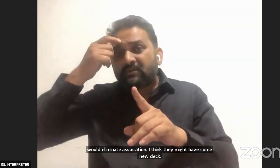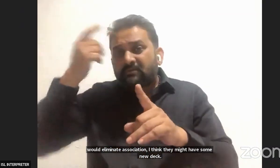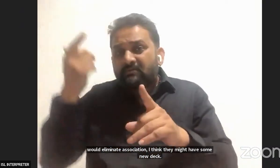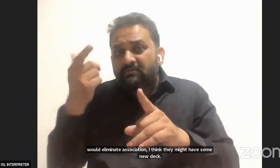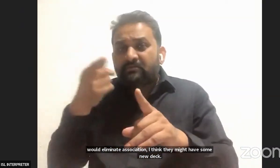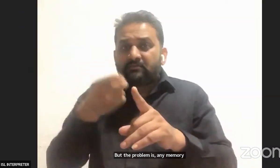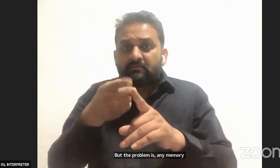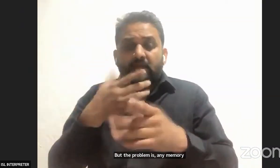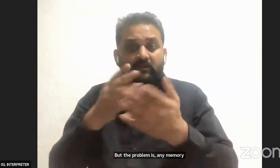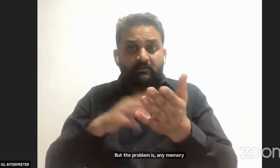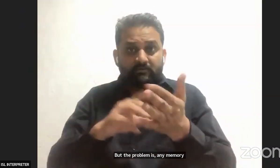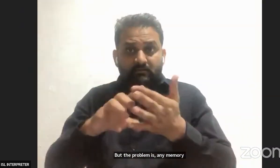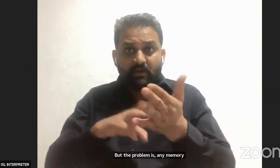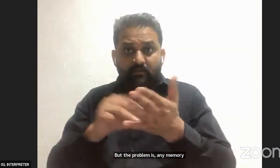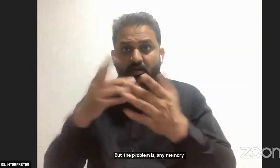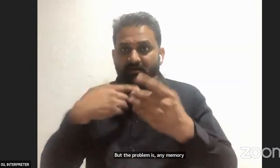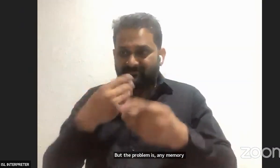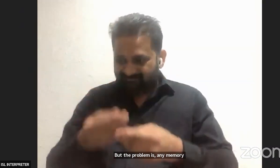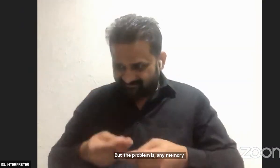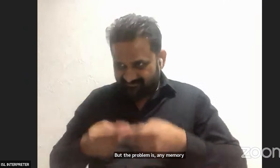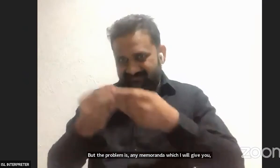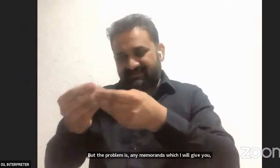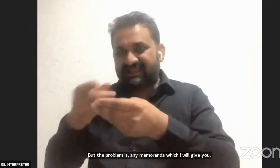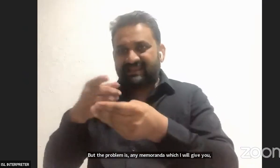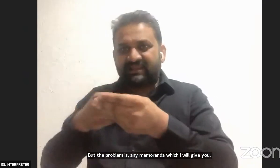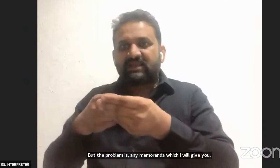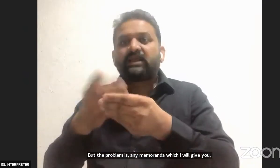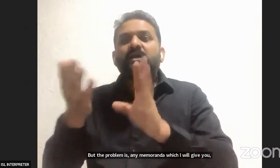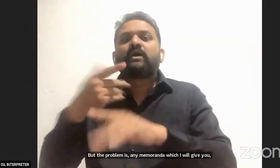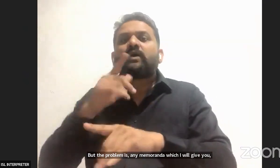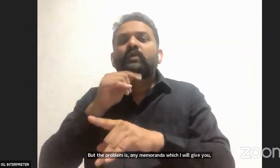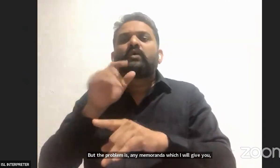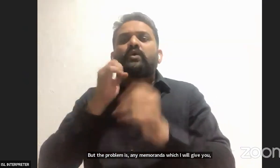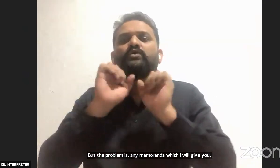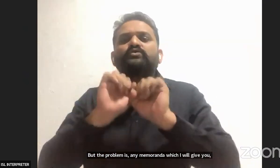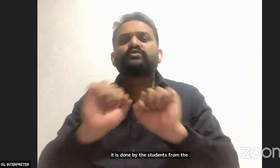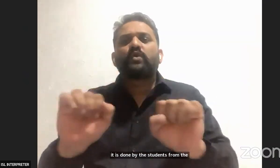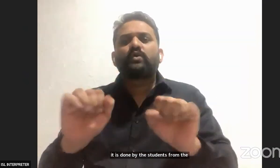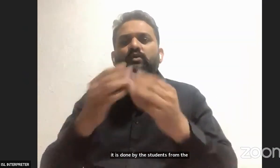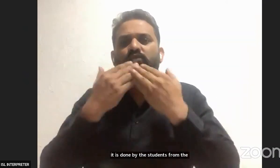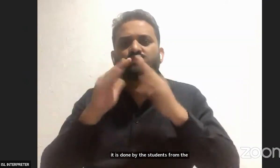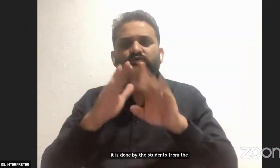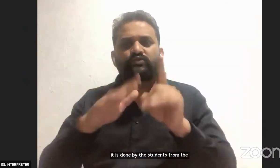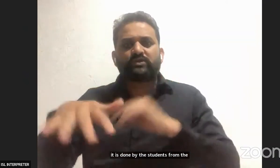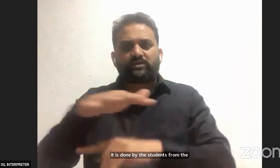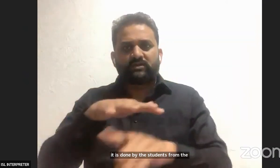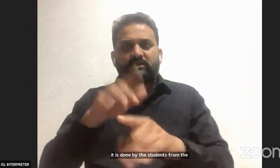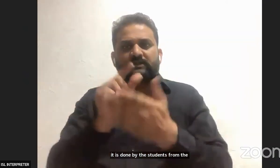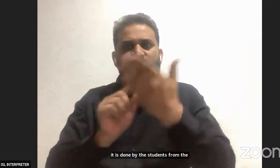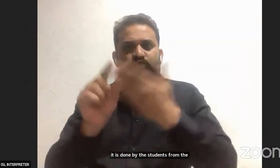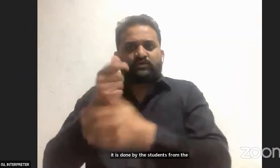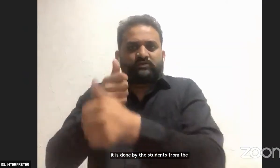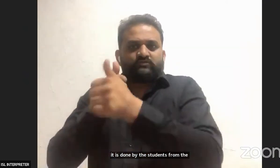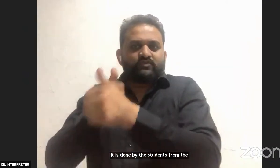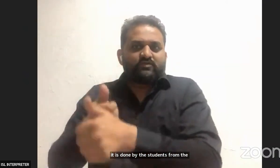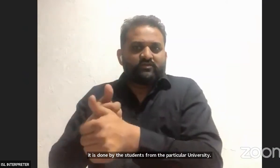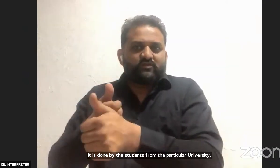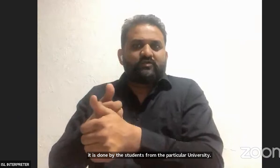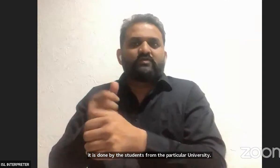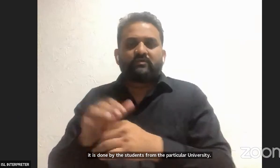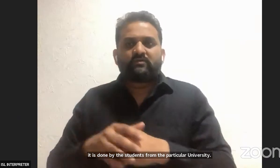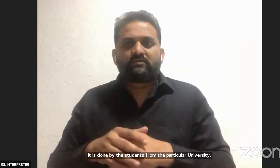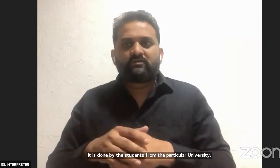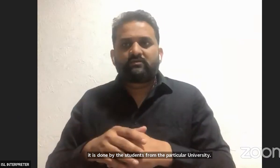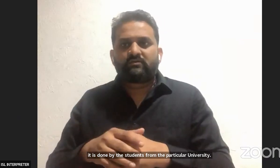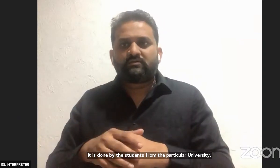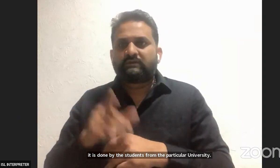any memoranda which I will give you, it is done by the students from a particular university. So